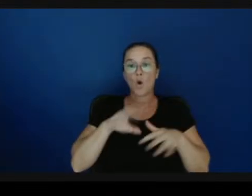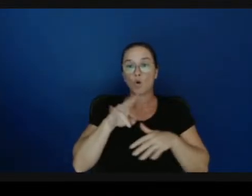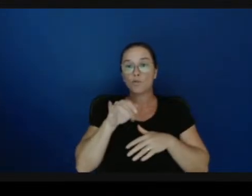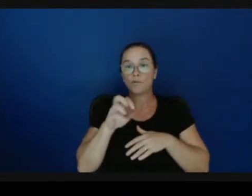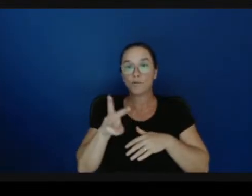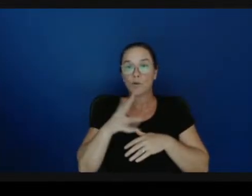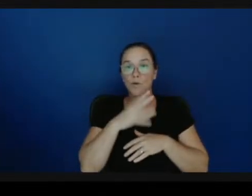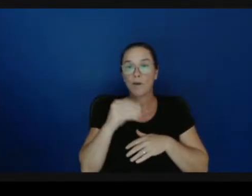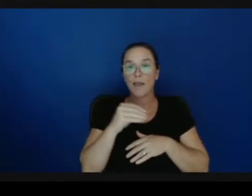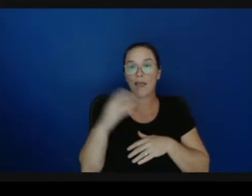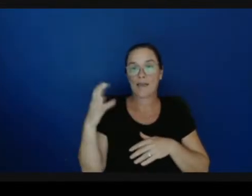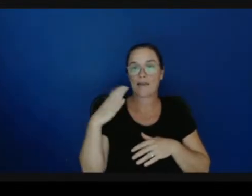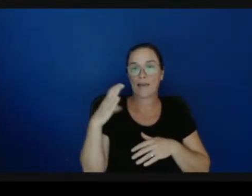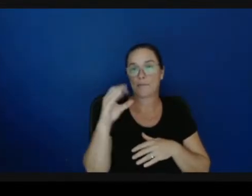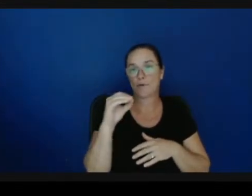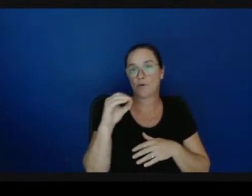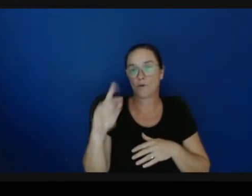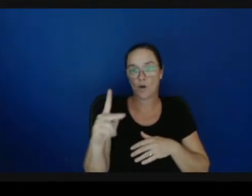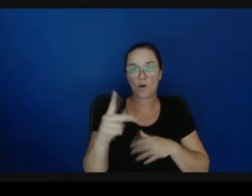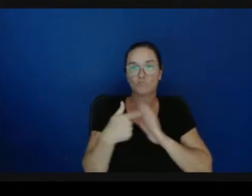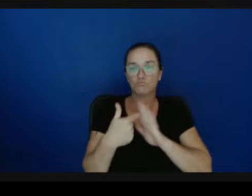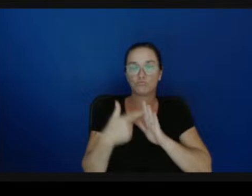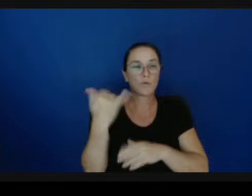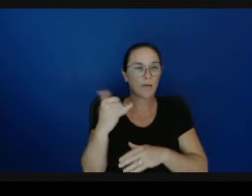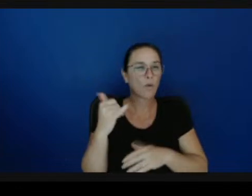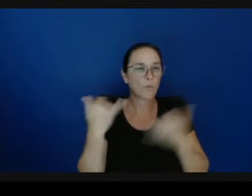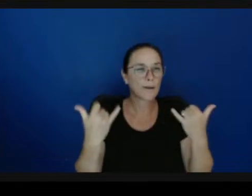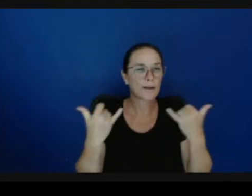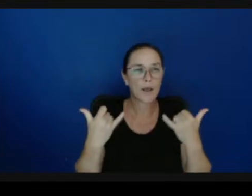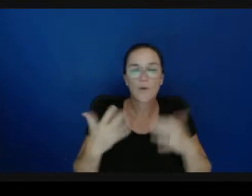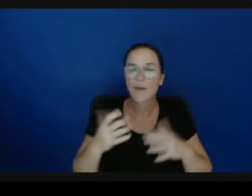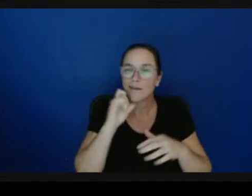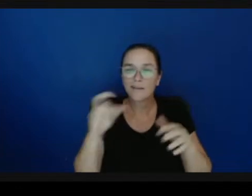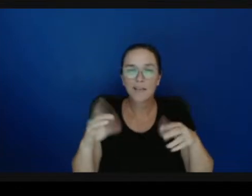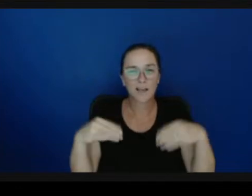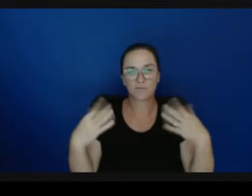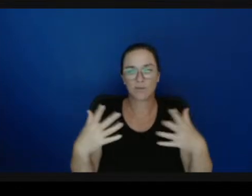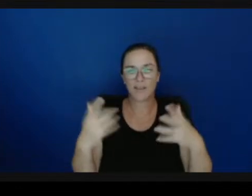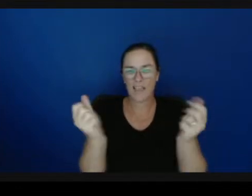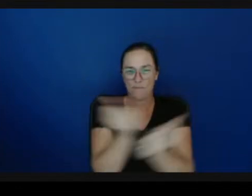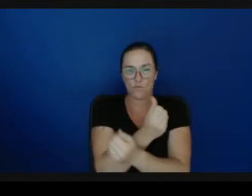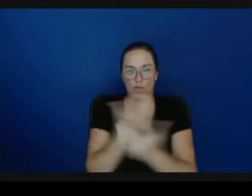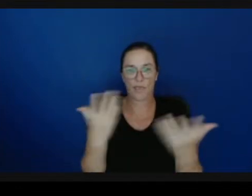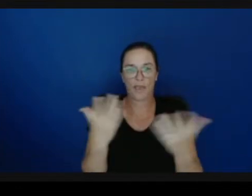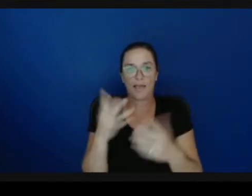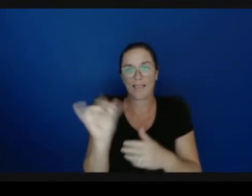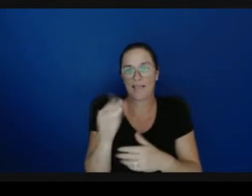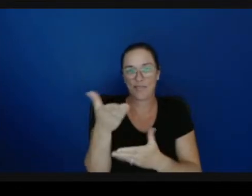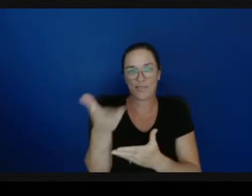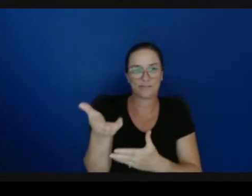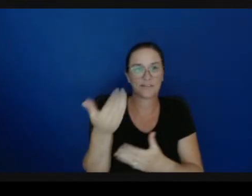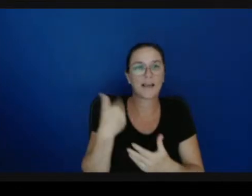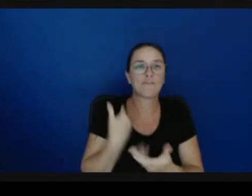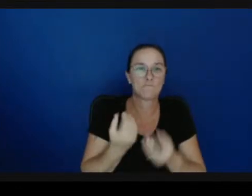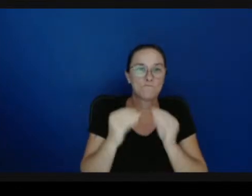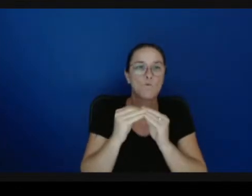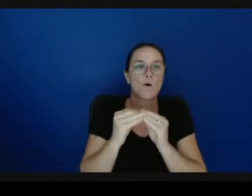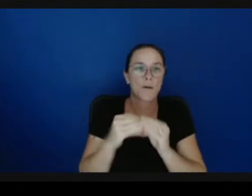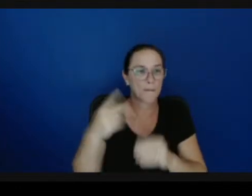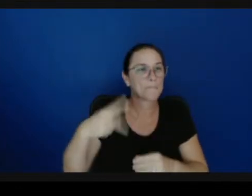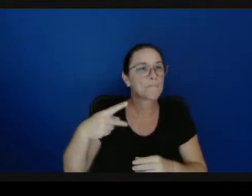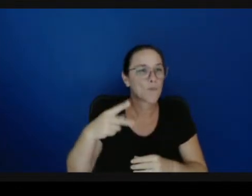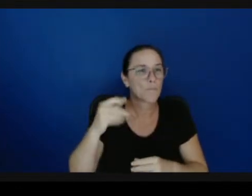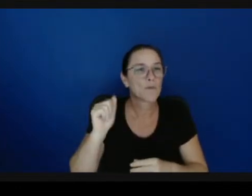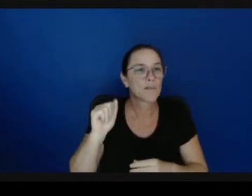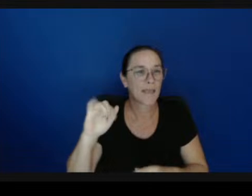in the yellow there. So it is representing it a little bit, but it's not giving you the full picture that this gives you, which is why we're showing you this.